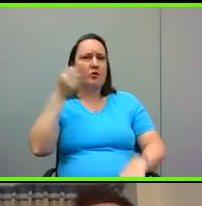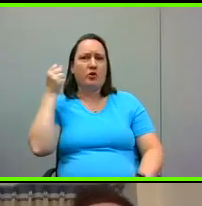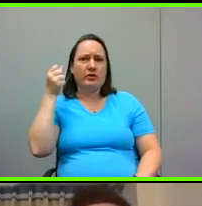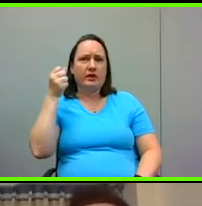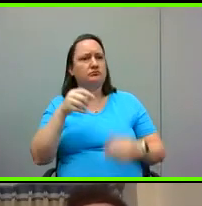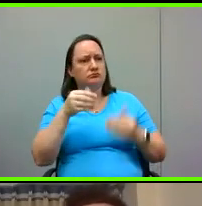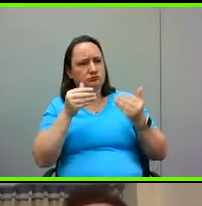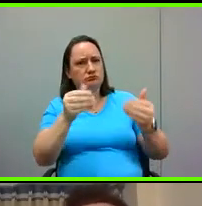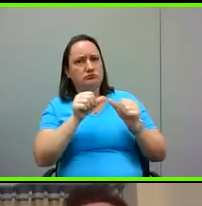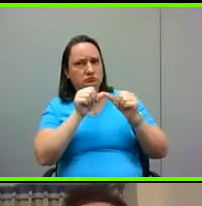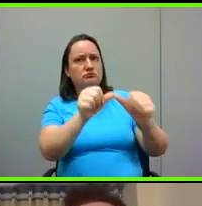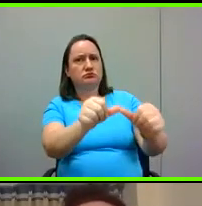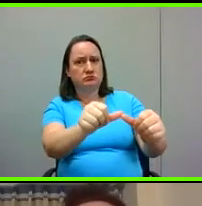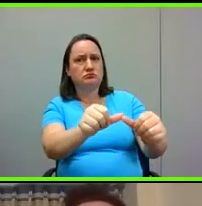we had between our